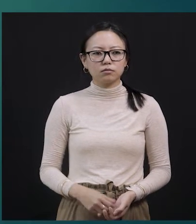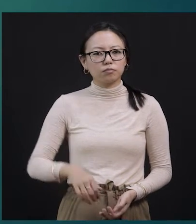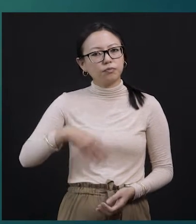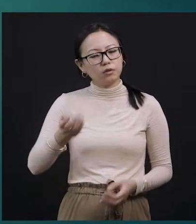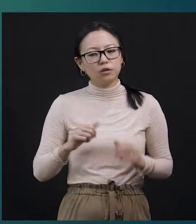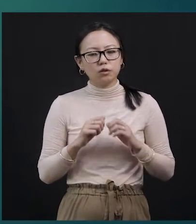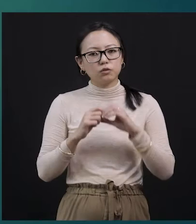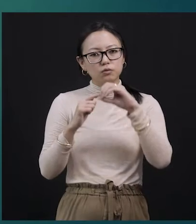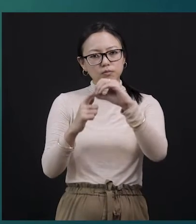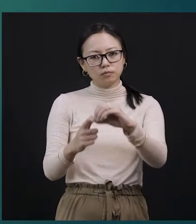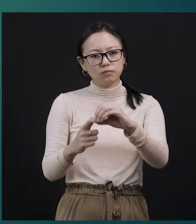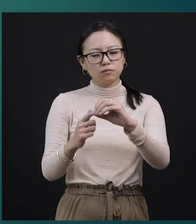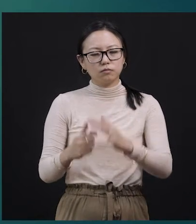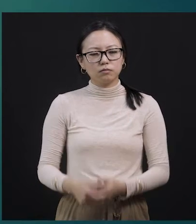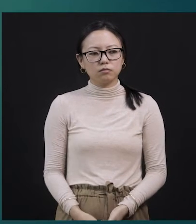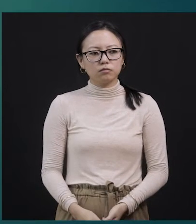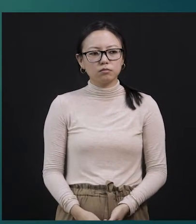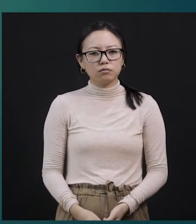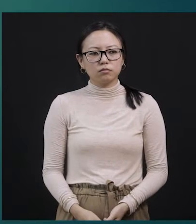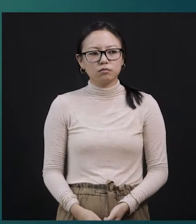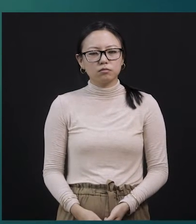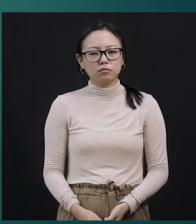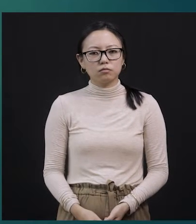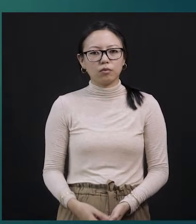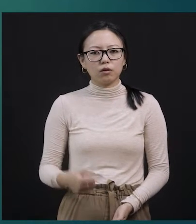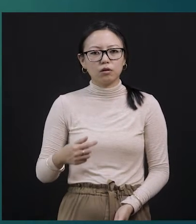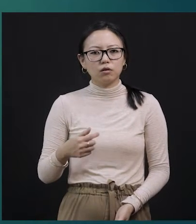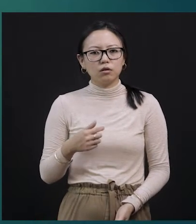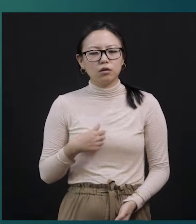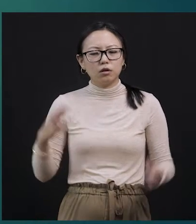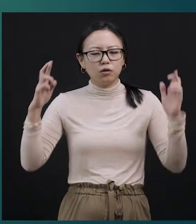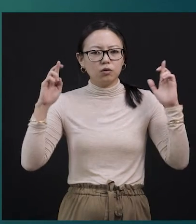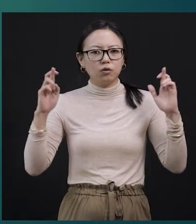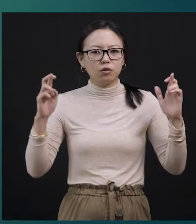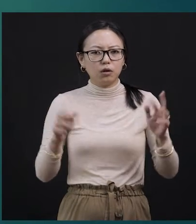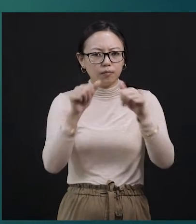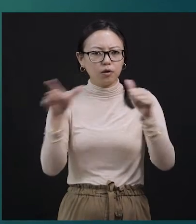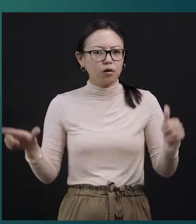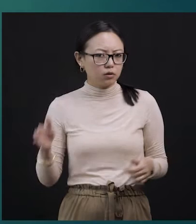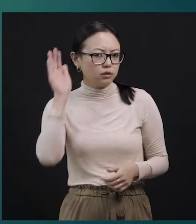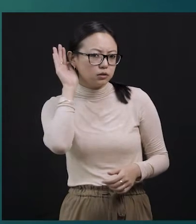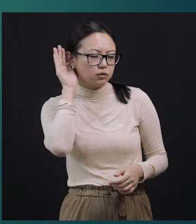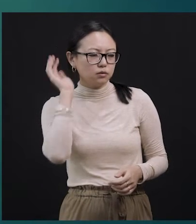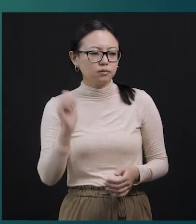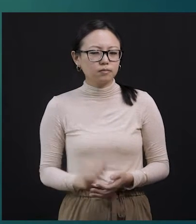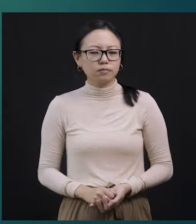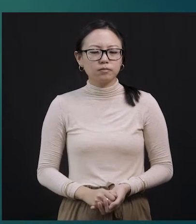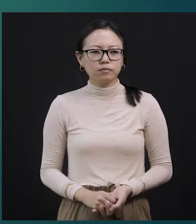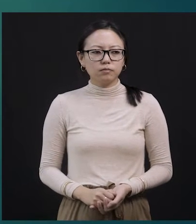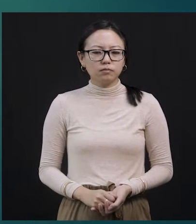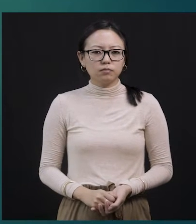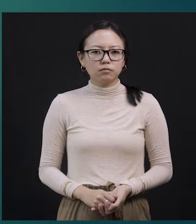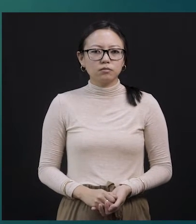another question. I hope you are along with me, children. Okay, let's see the